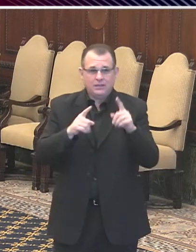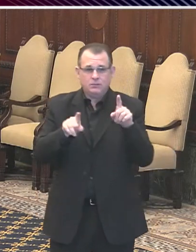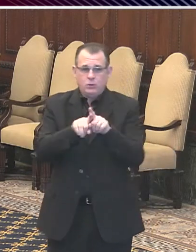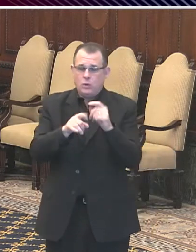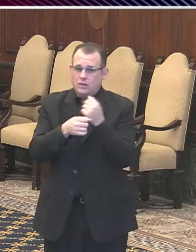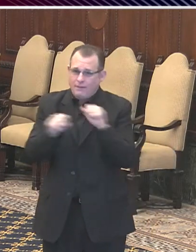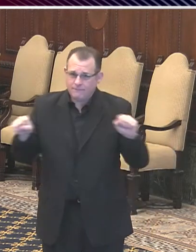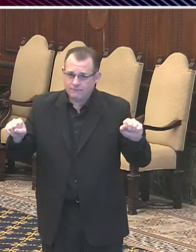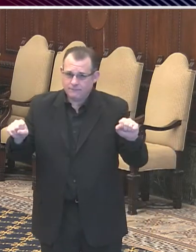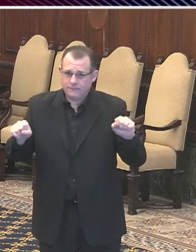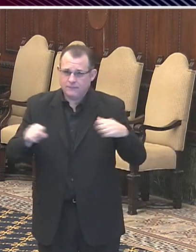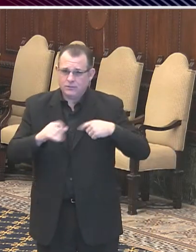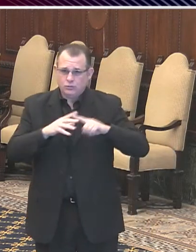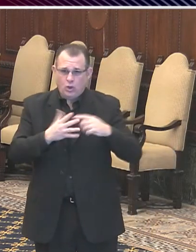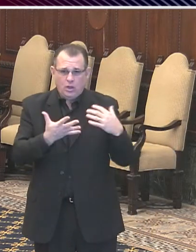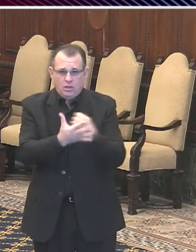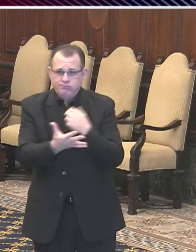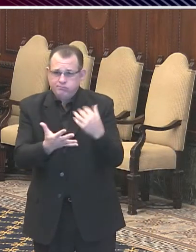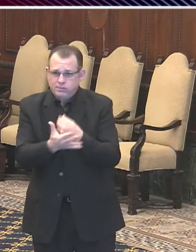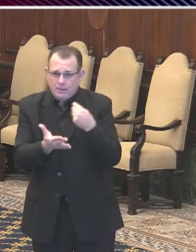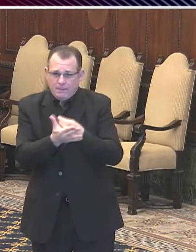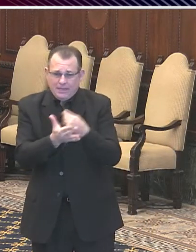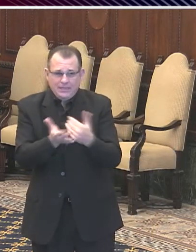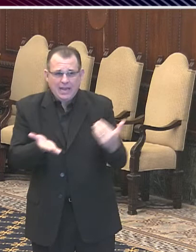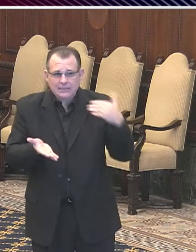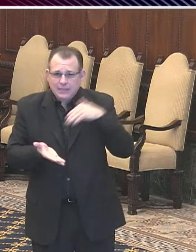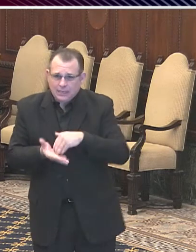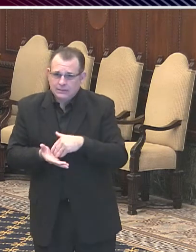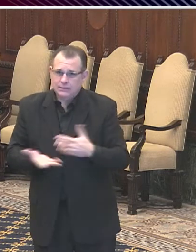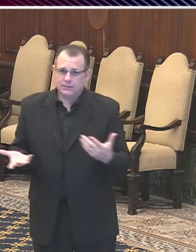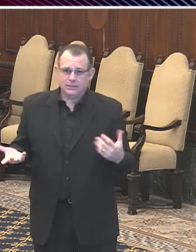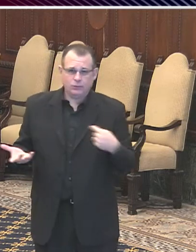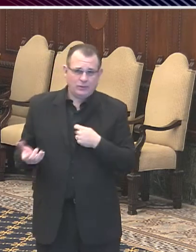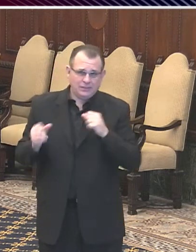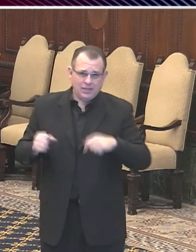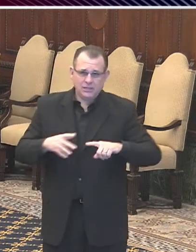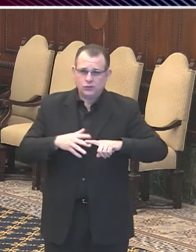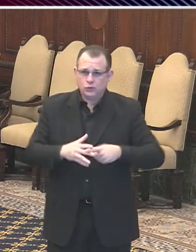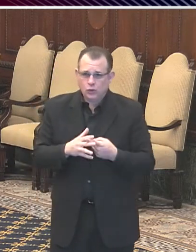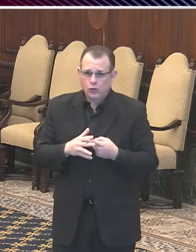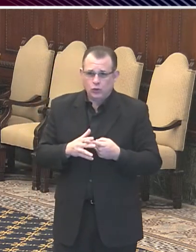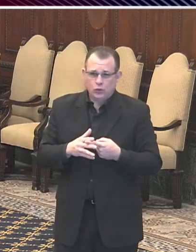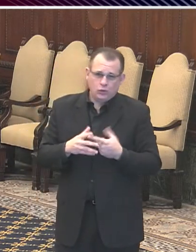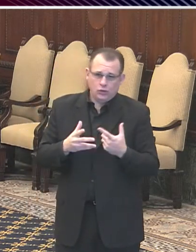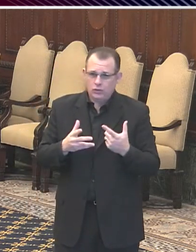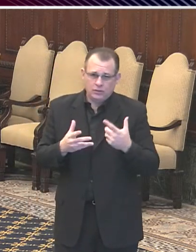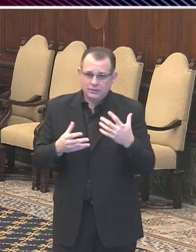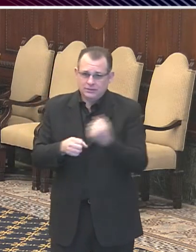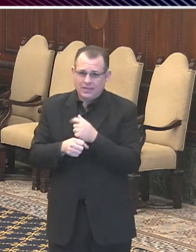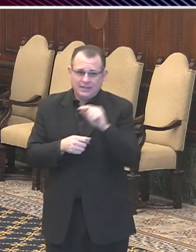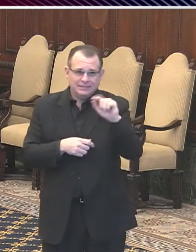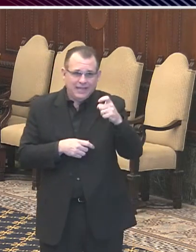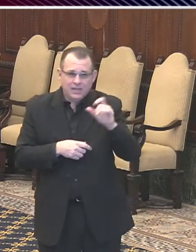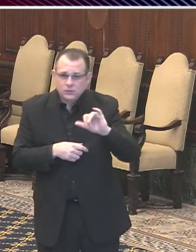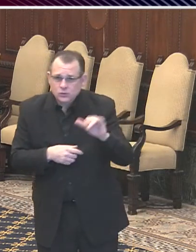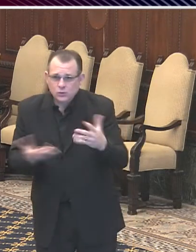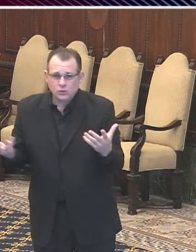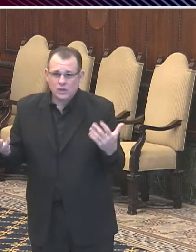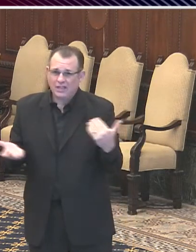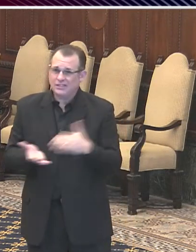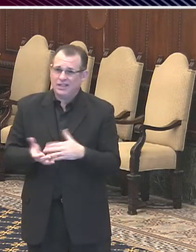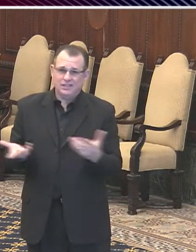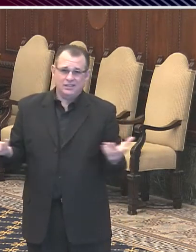start taking in revenue, and we can start taking in revenue also. But again, there's no